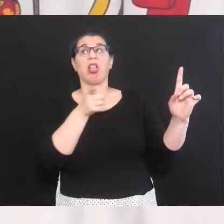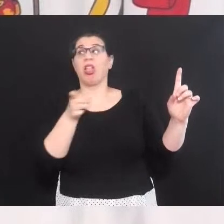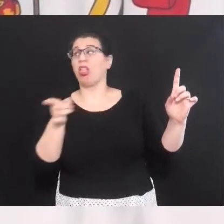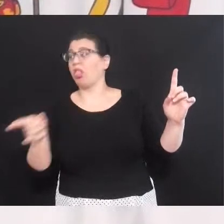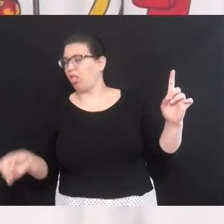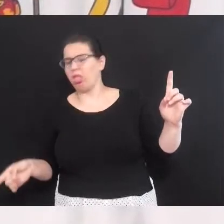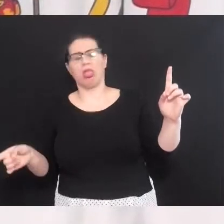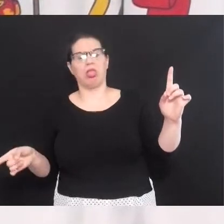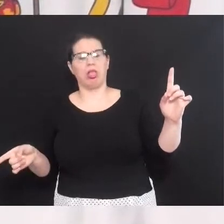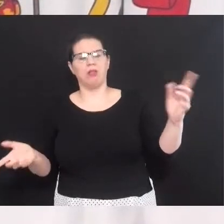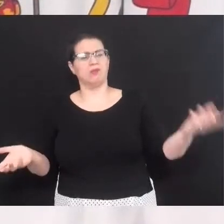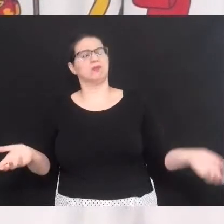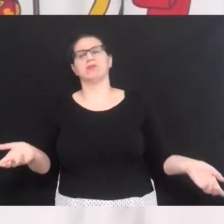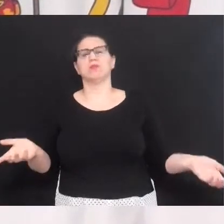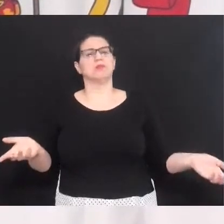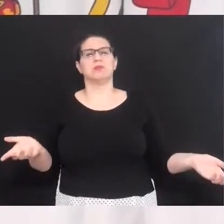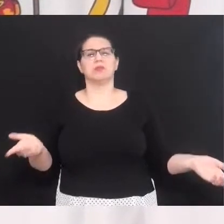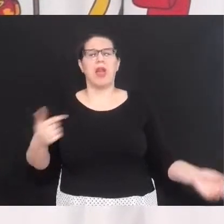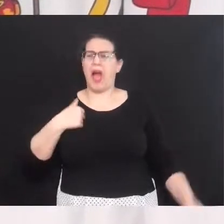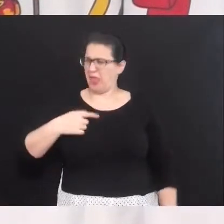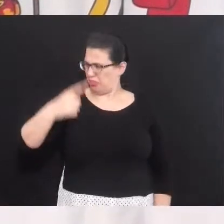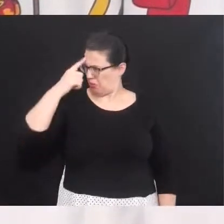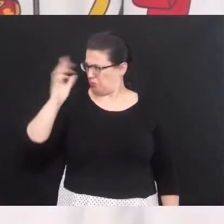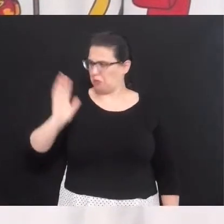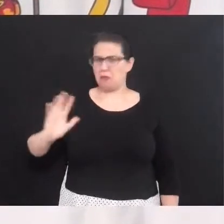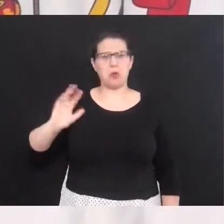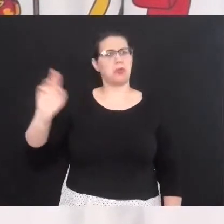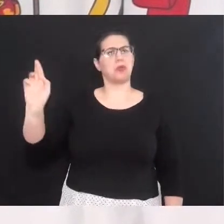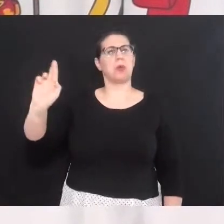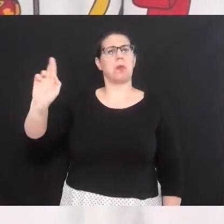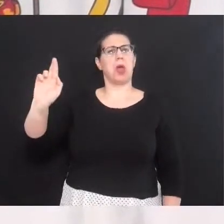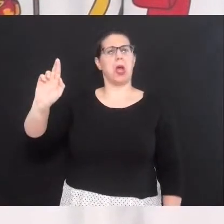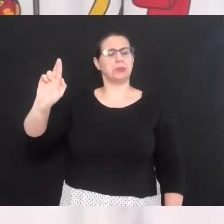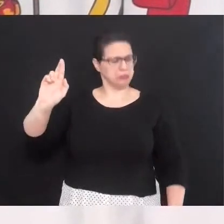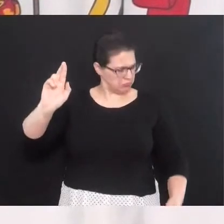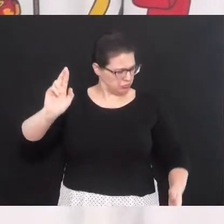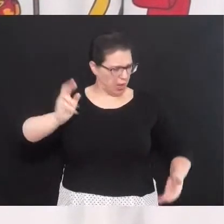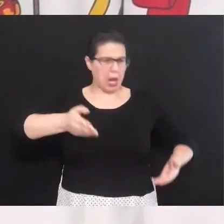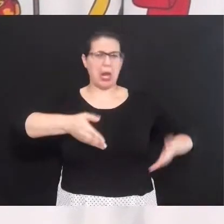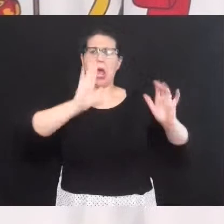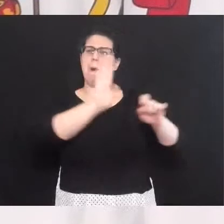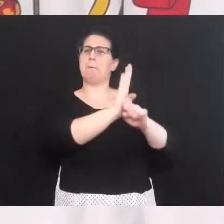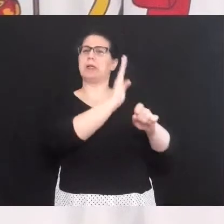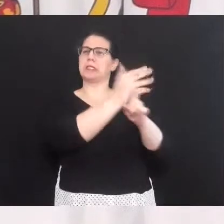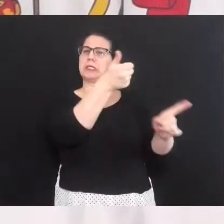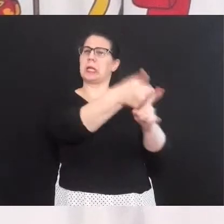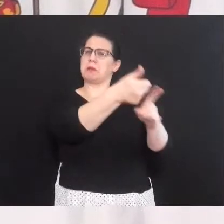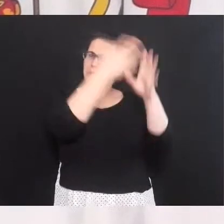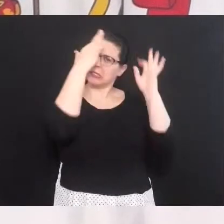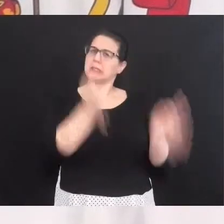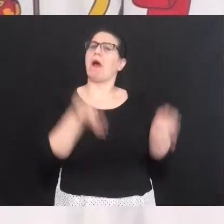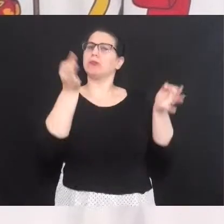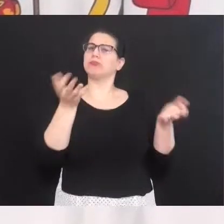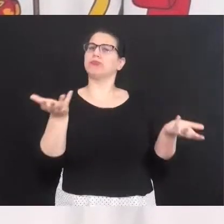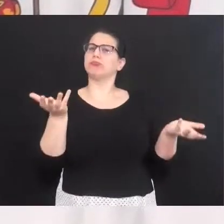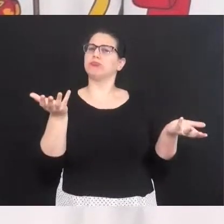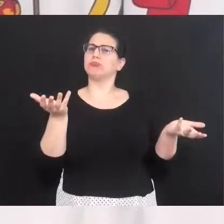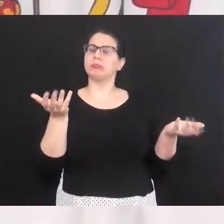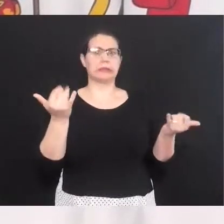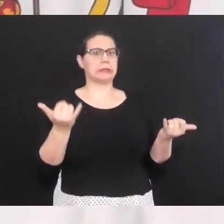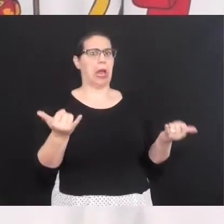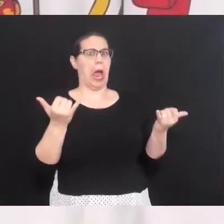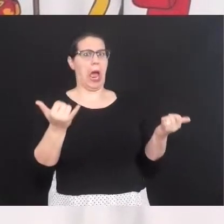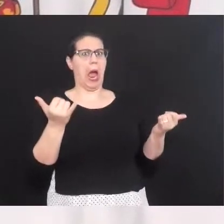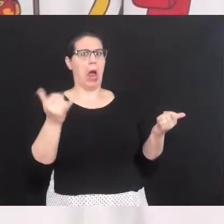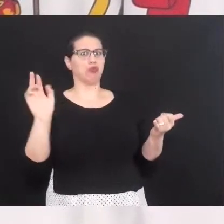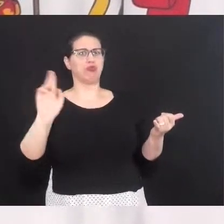true Republicans stood for letting private business do what they want to do. And now we're